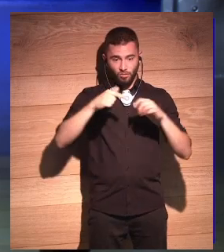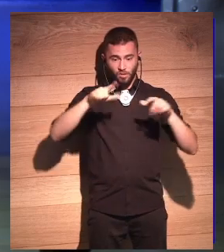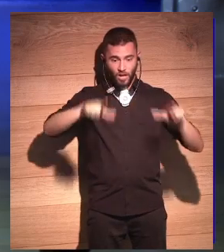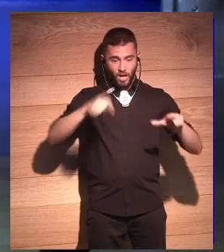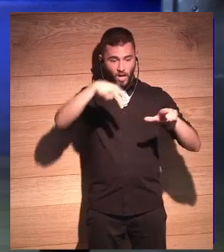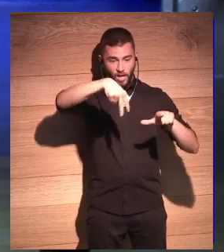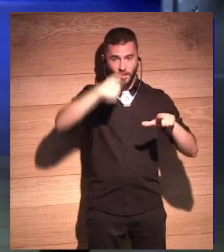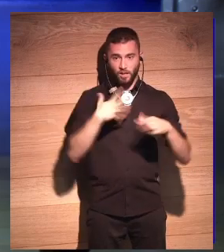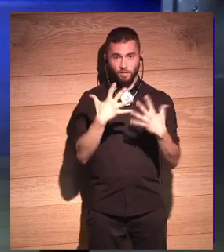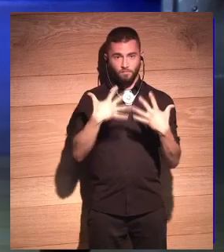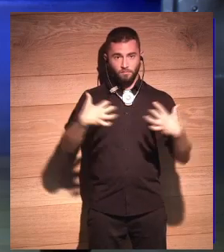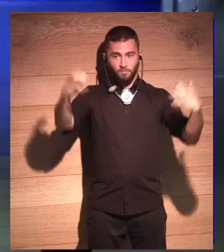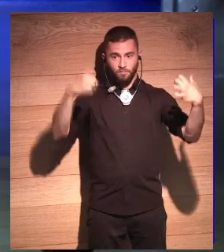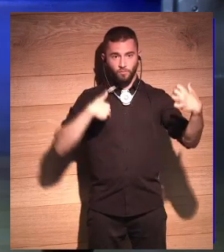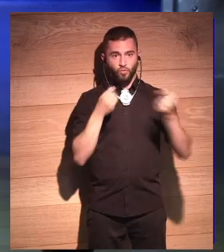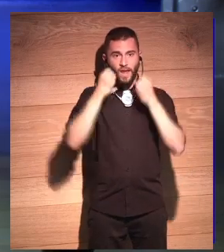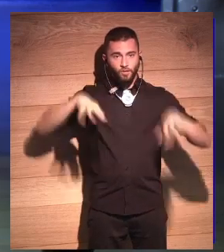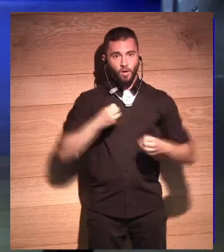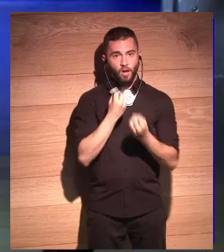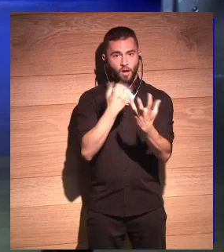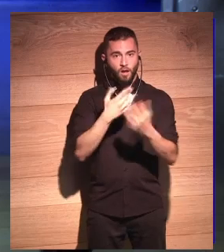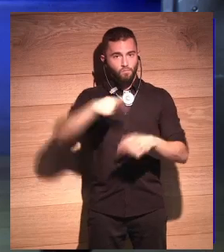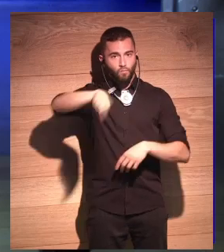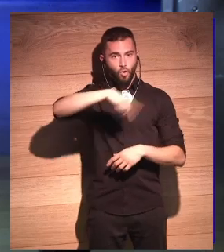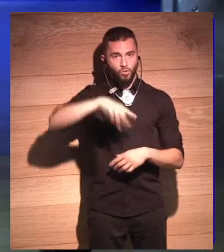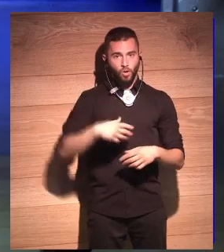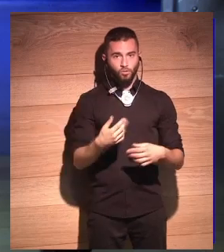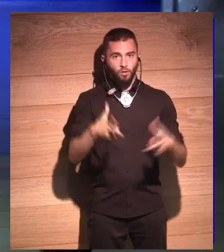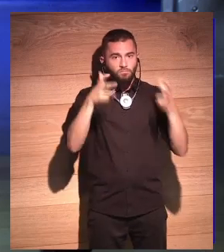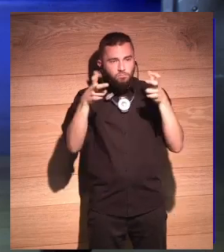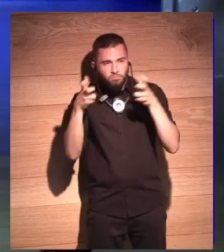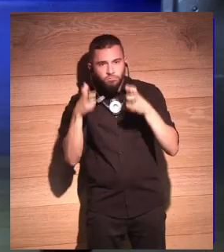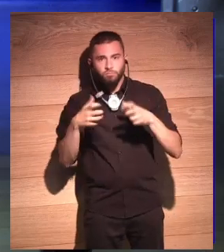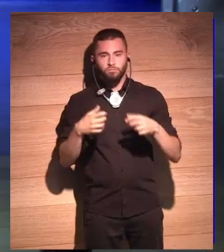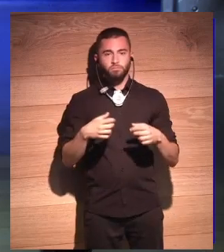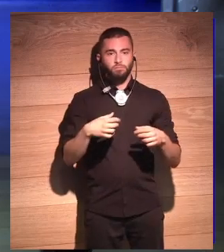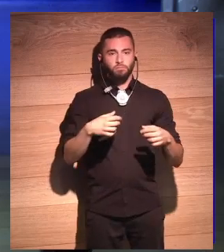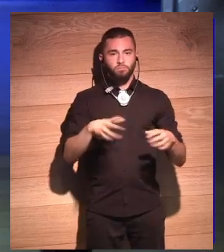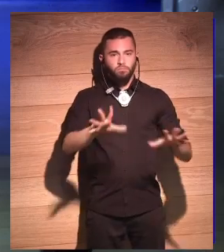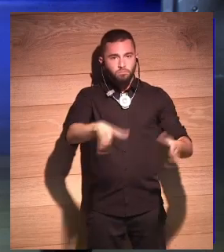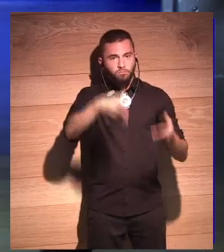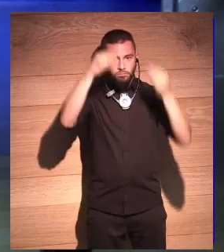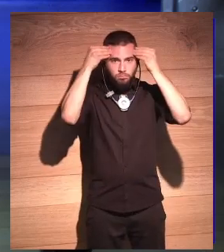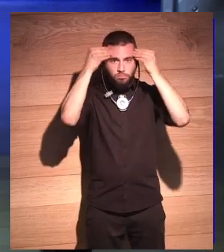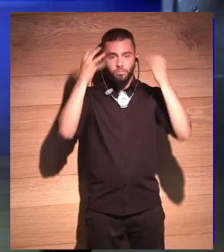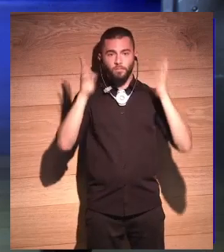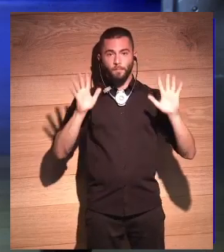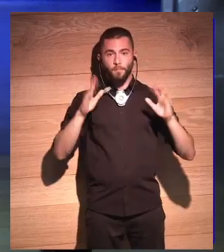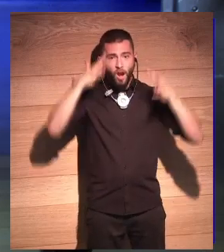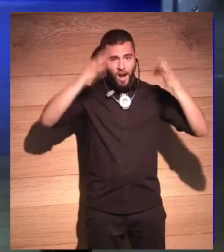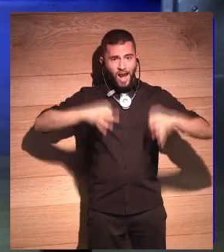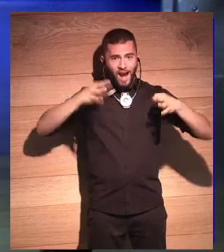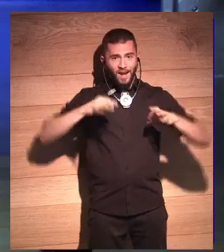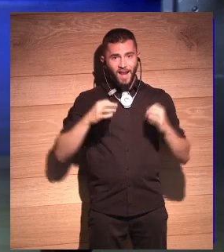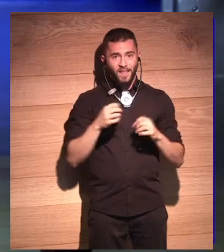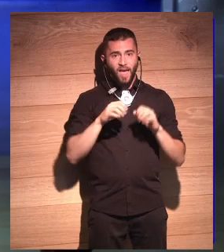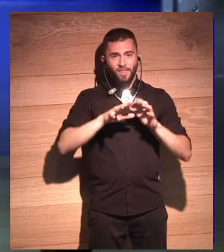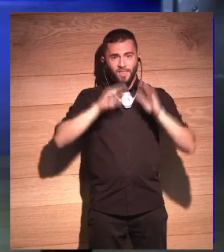you're receptive. But with real-time mixed reality, virtual reality, and augmented reality